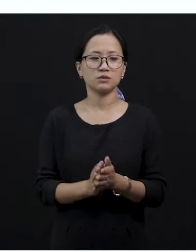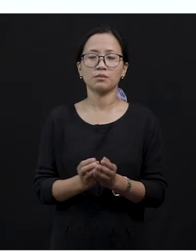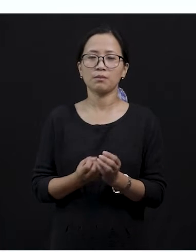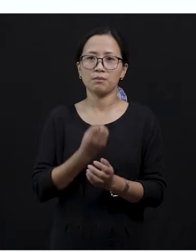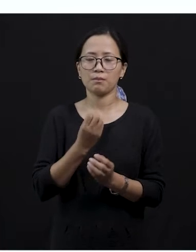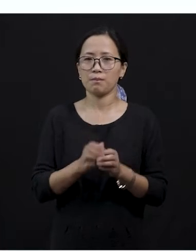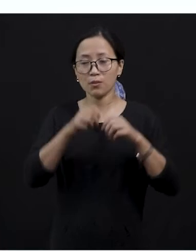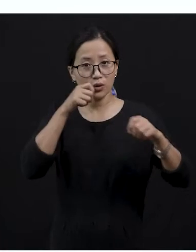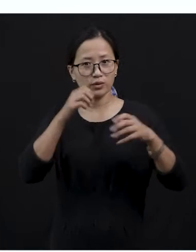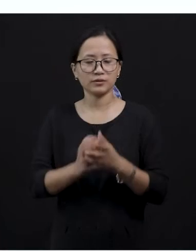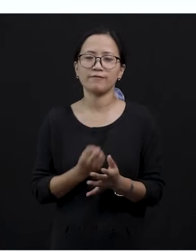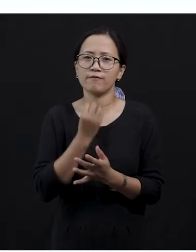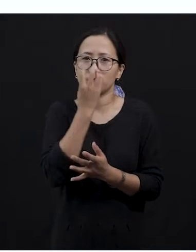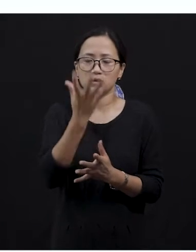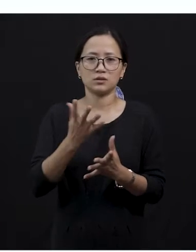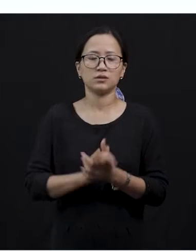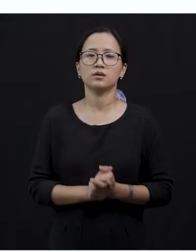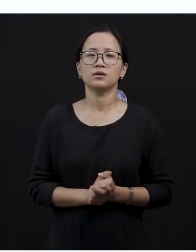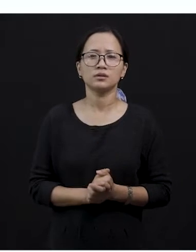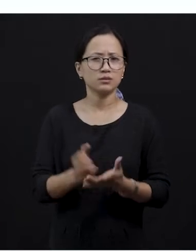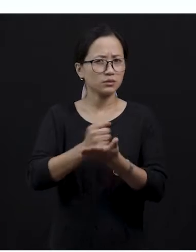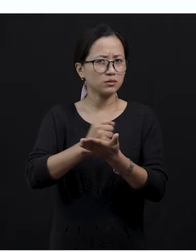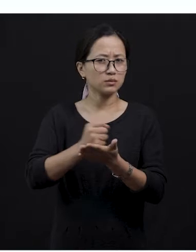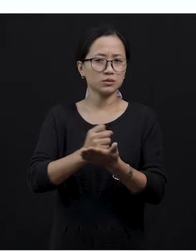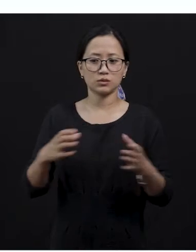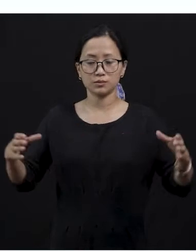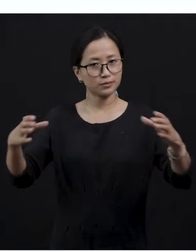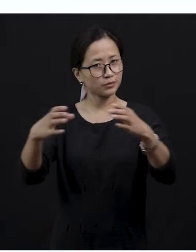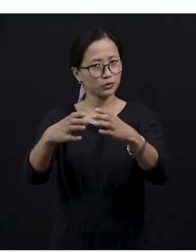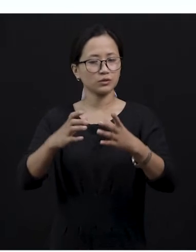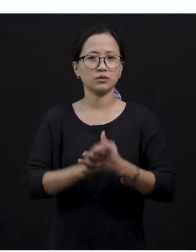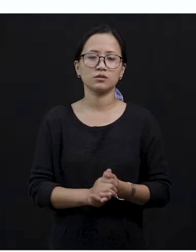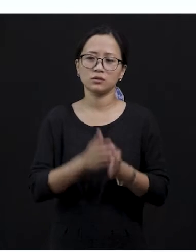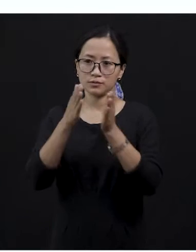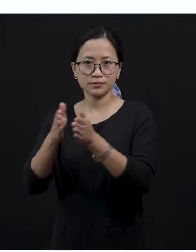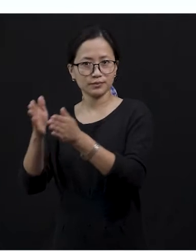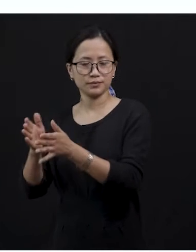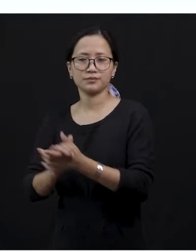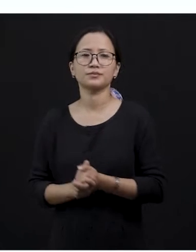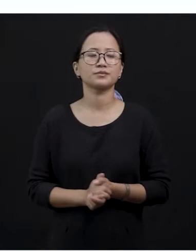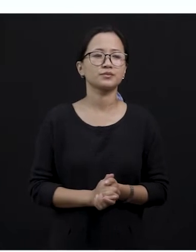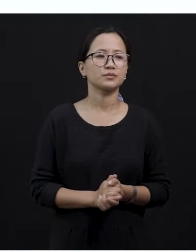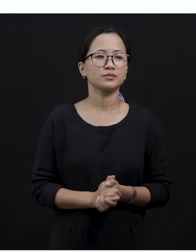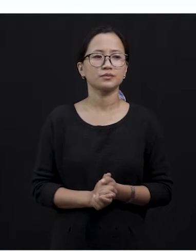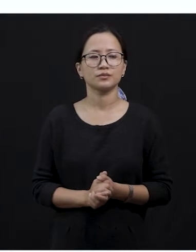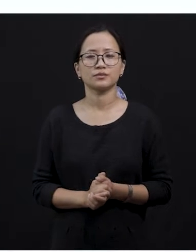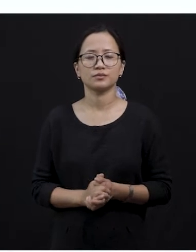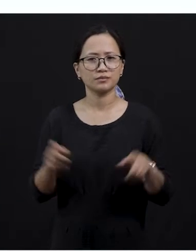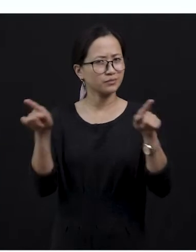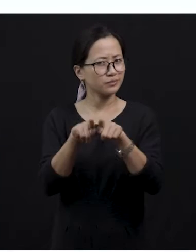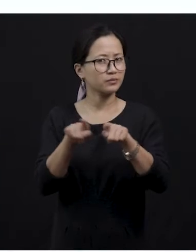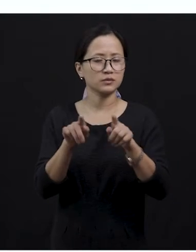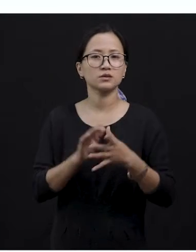flowers. So from these items that we have listed, let us try to group them accordingly, okay? First, let us try to group the